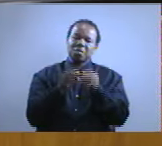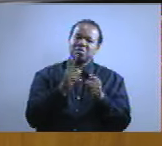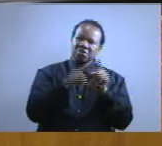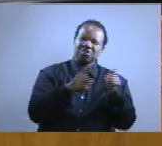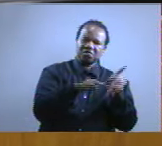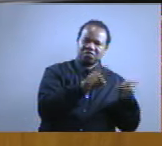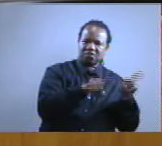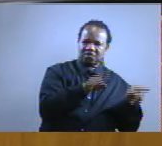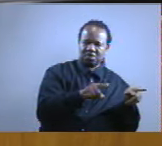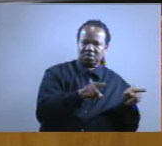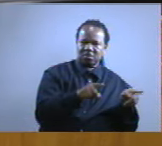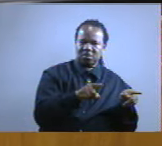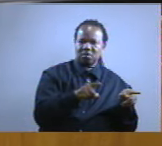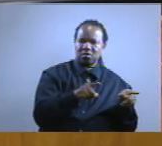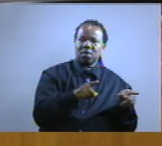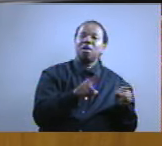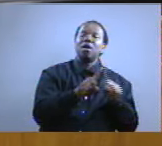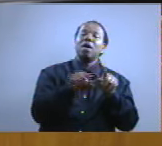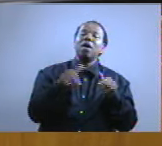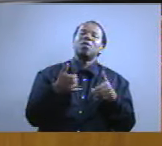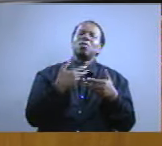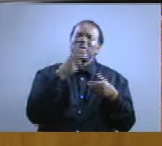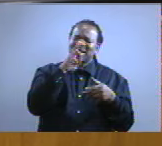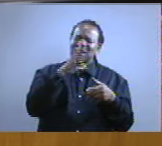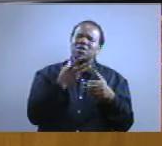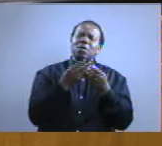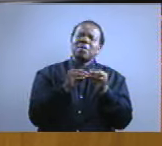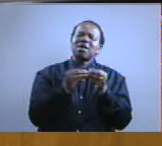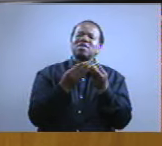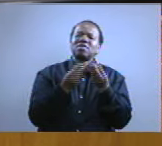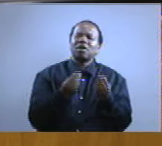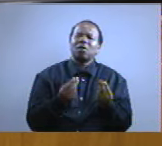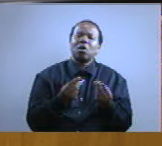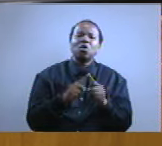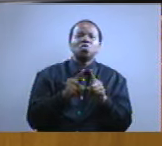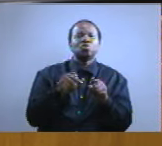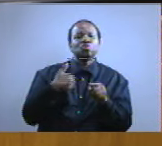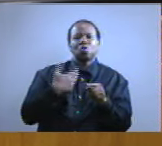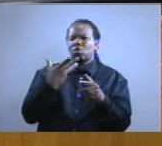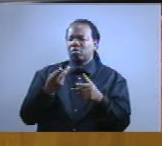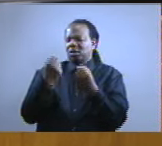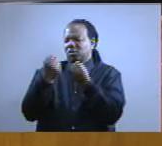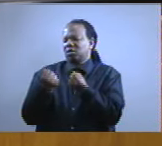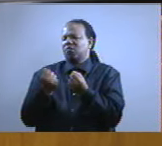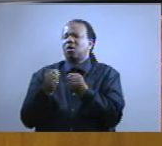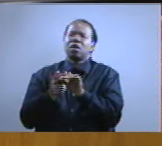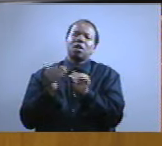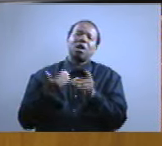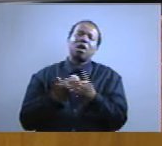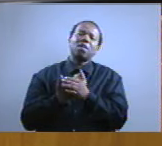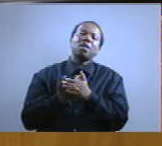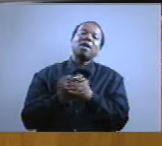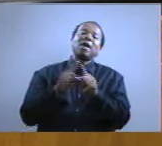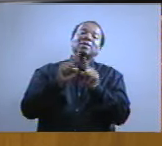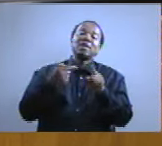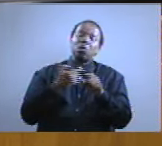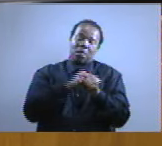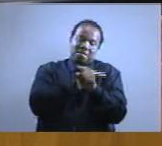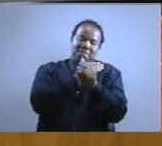simplifies provisions of the Act by eliminating unnecessary mandatory steps as well as mandatory